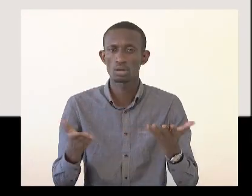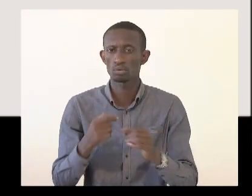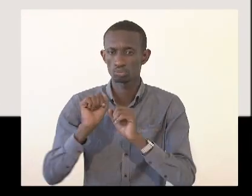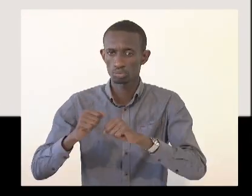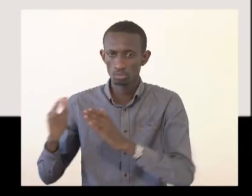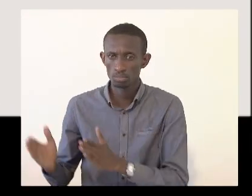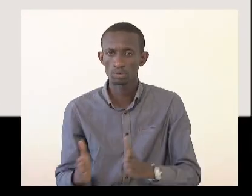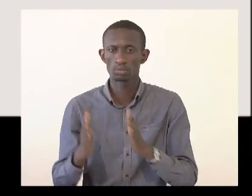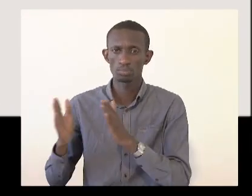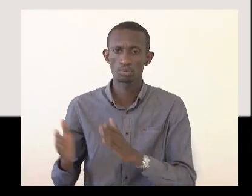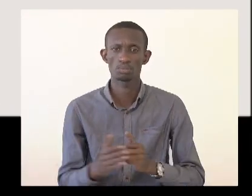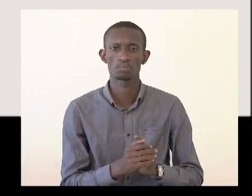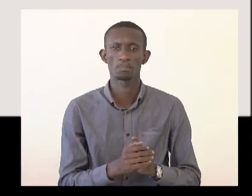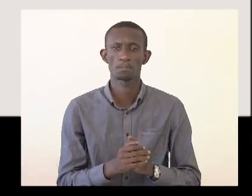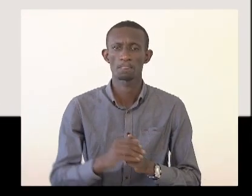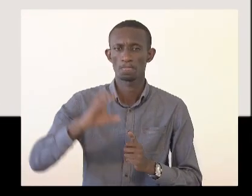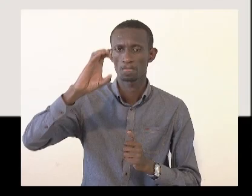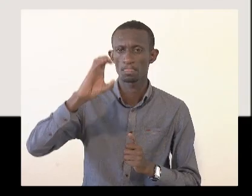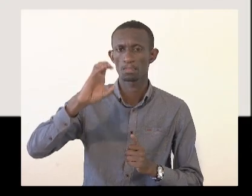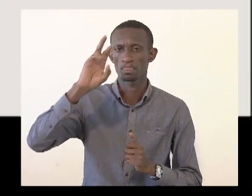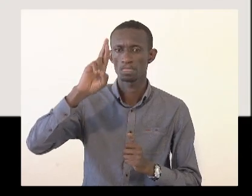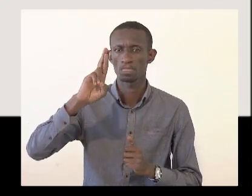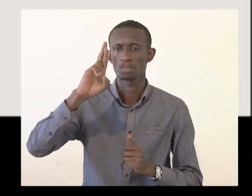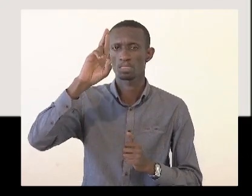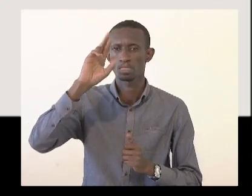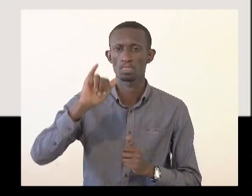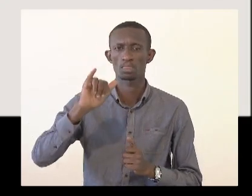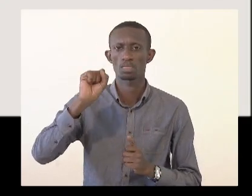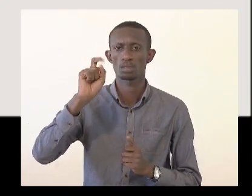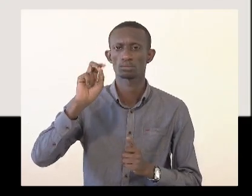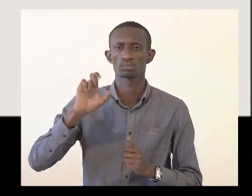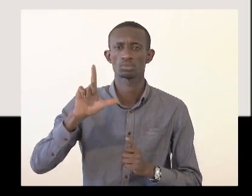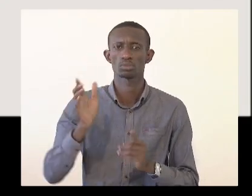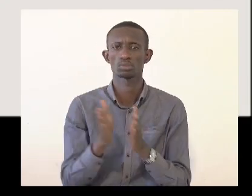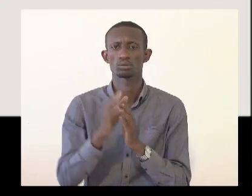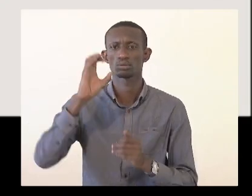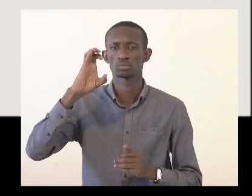prepare crystals of copper sulfate from 2 reagents of your choice.